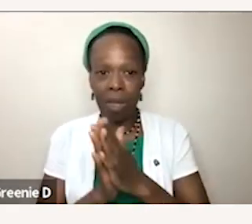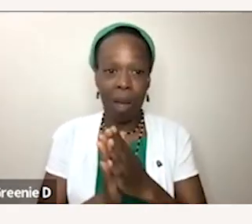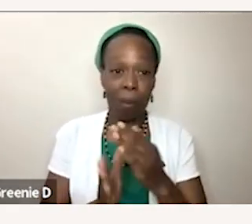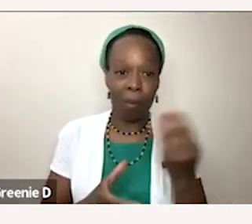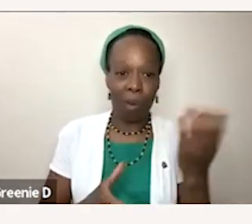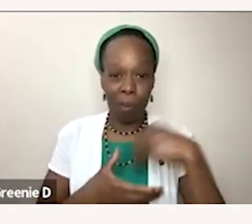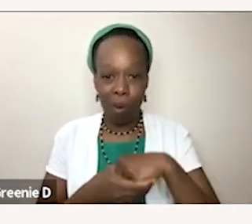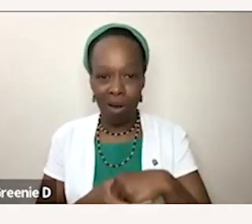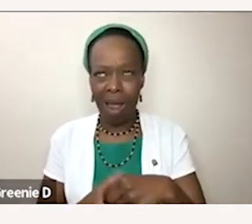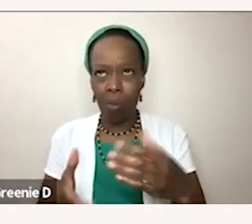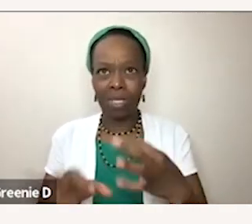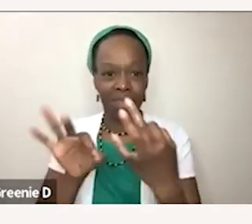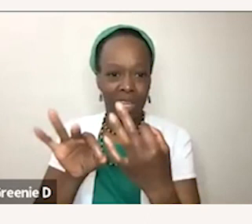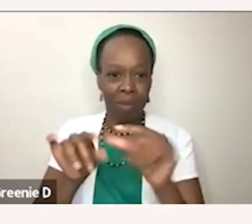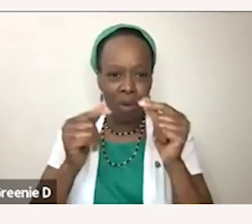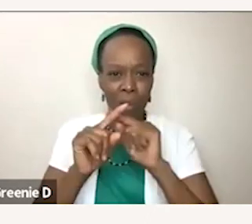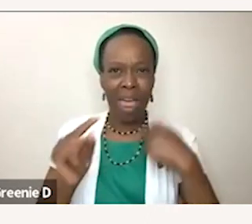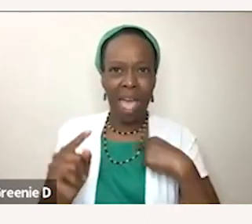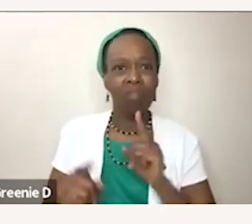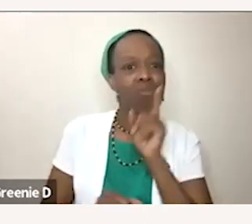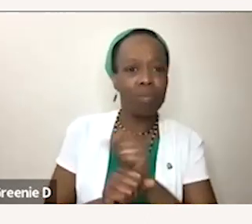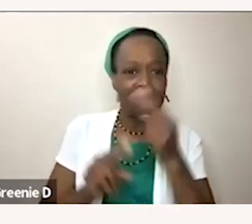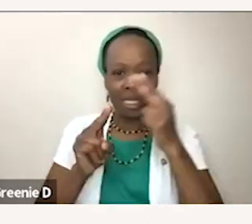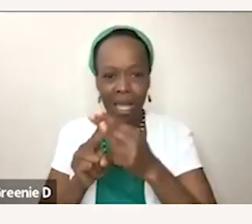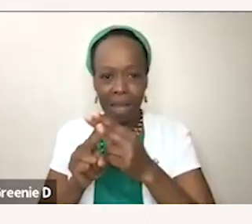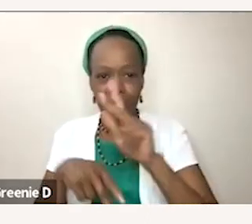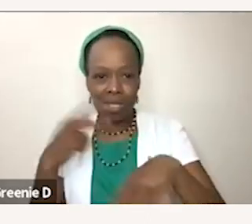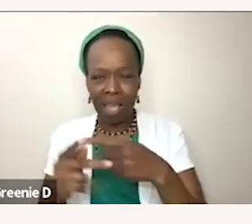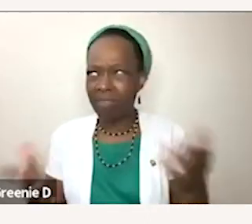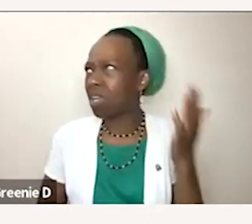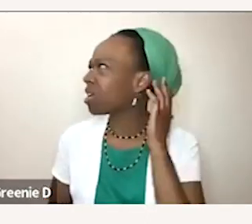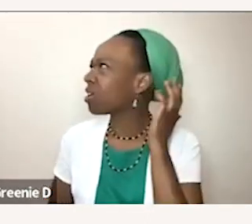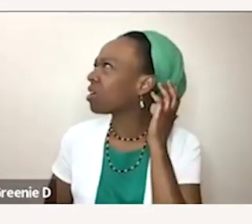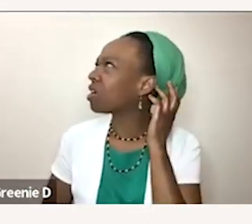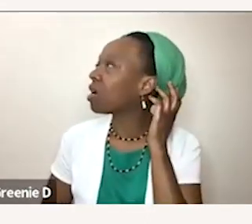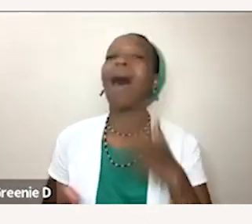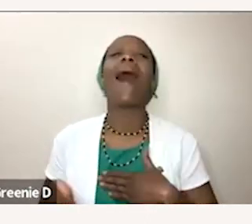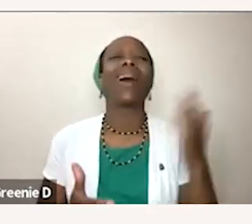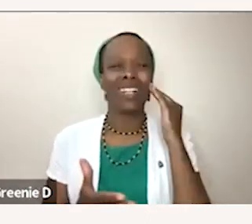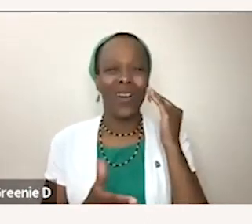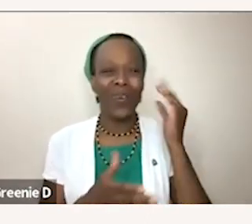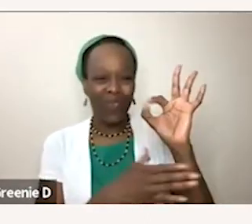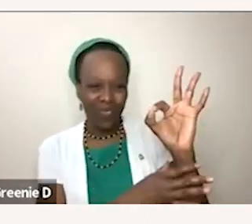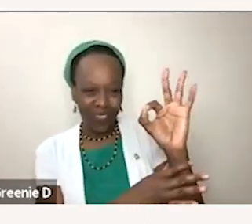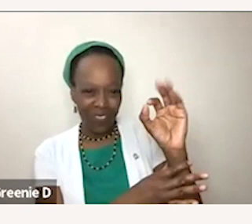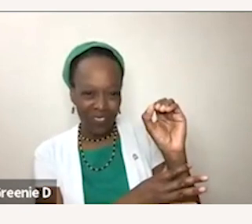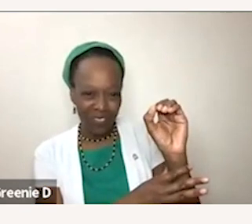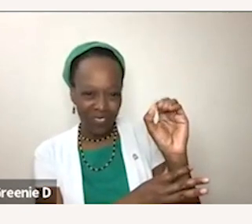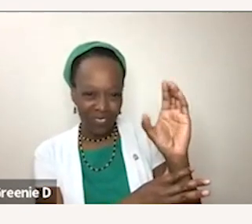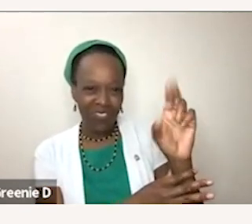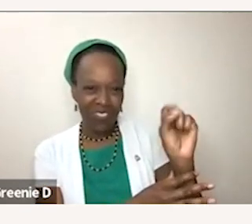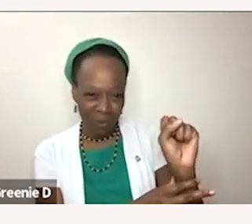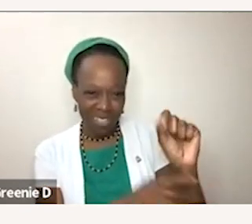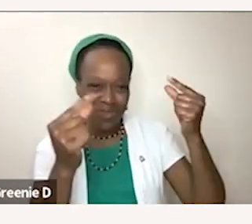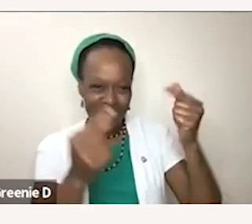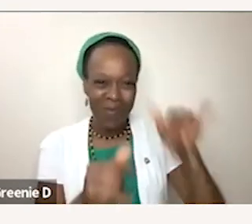I keep saying feedback group, but there's an actual word for these things. What are they called? Focus group. There you go. If you're interested in being part of this